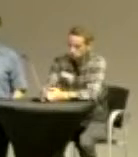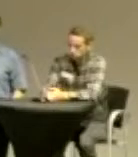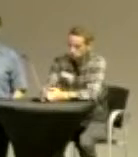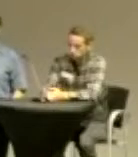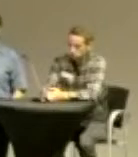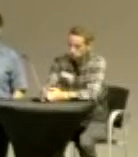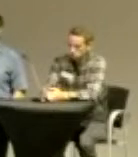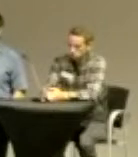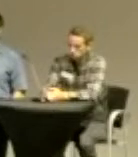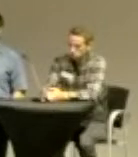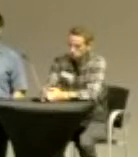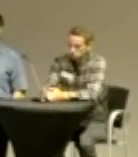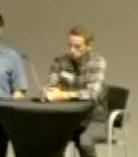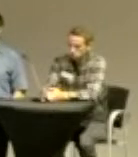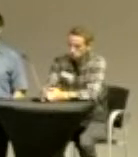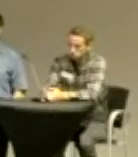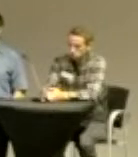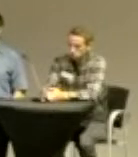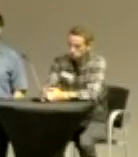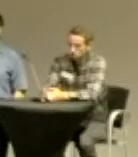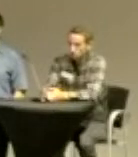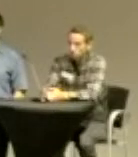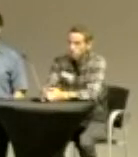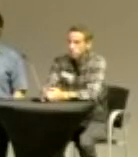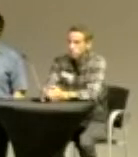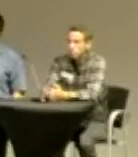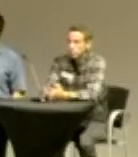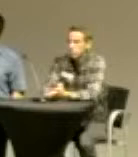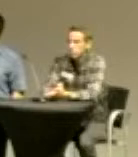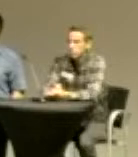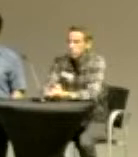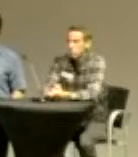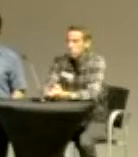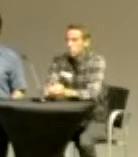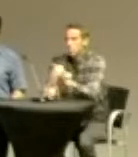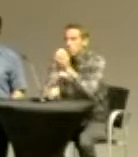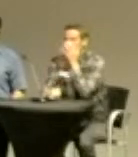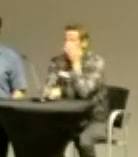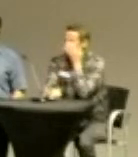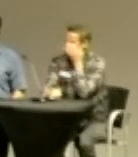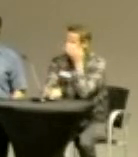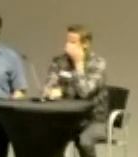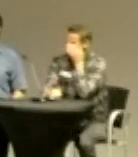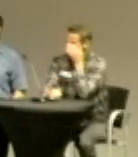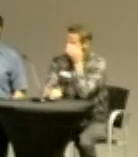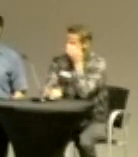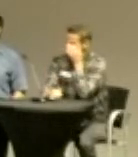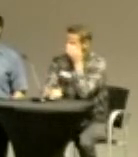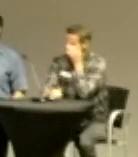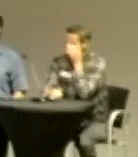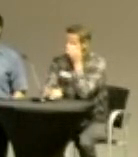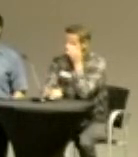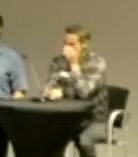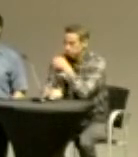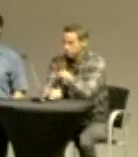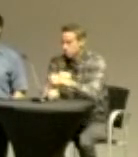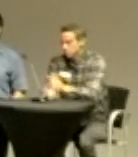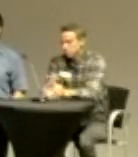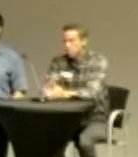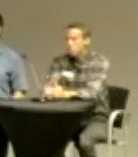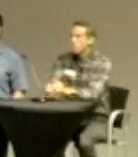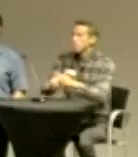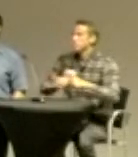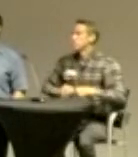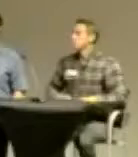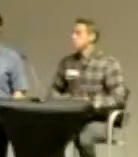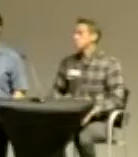leadership team, and our president and provost in trying to find solutions for faculty. We have a lot